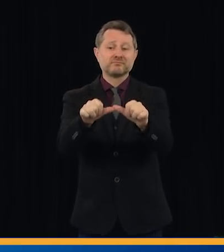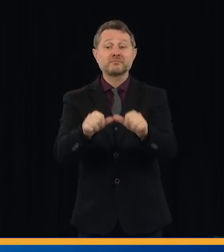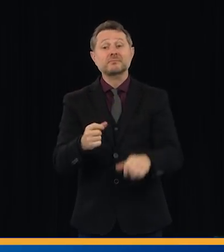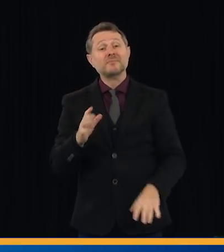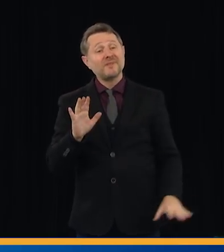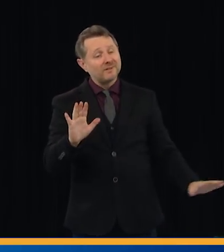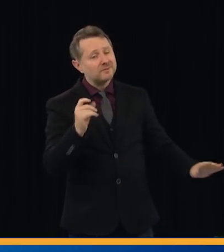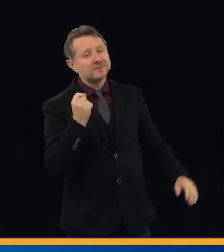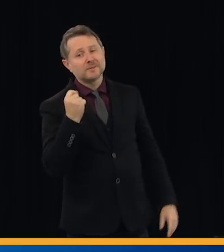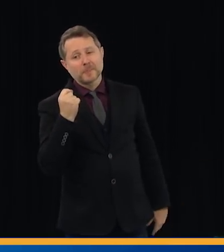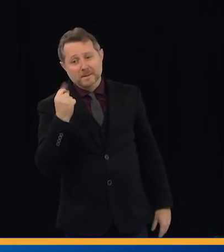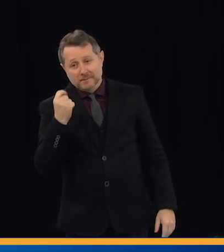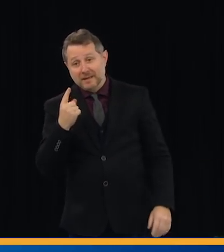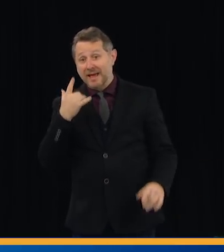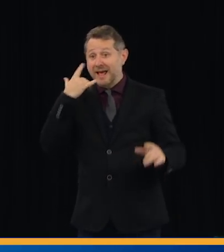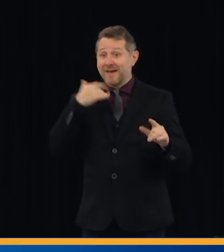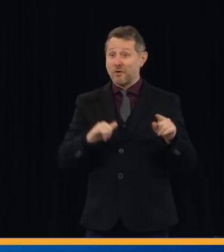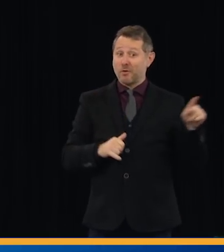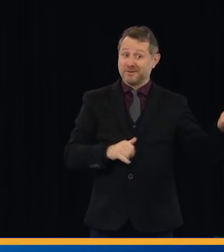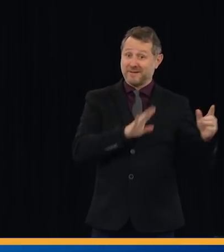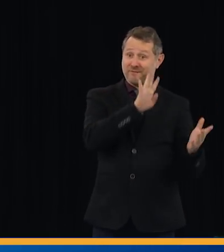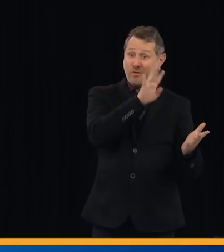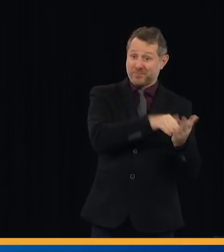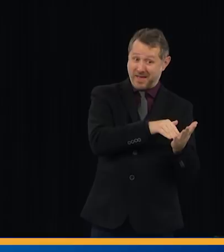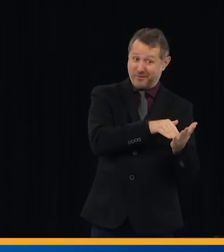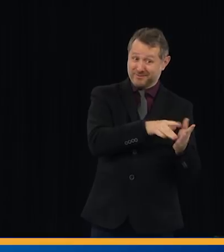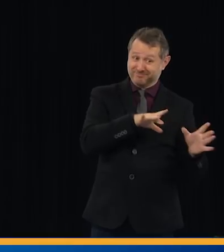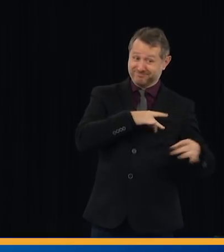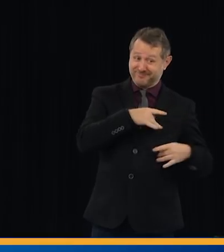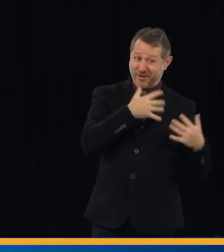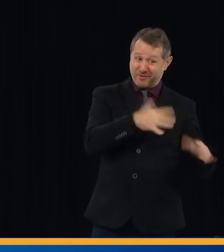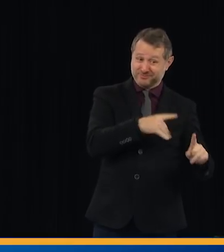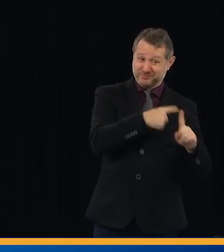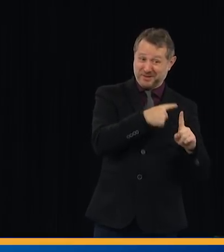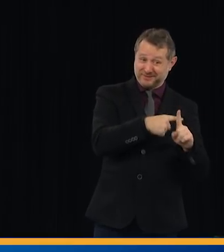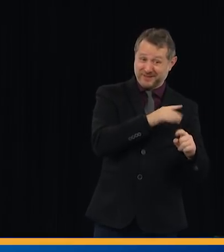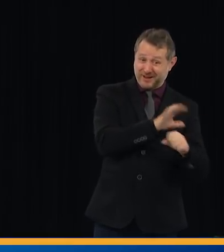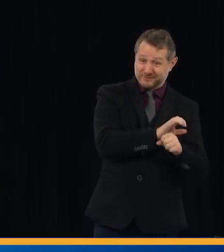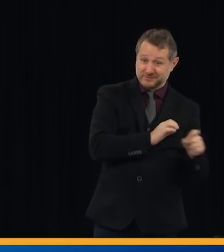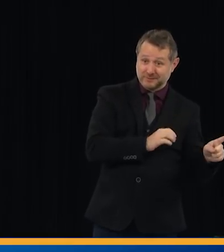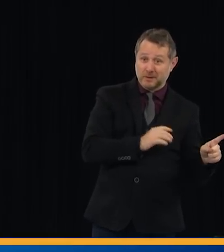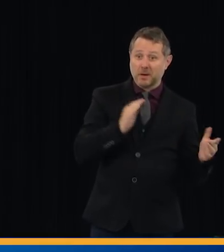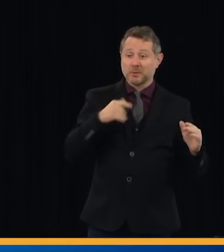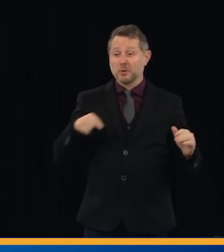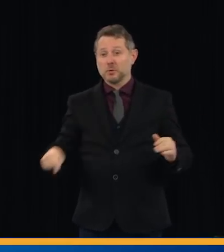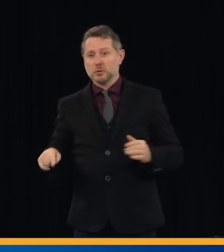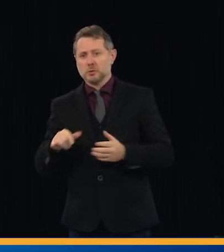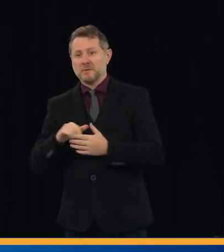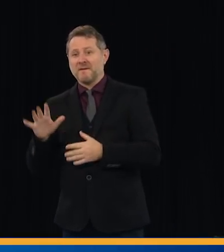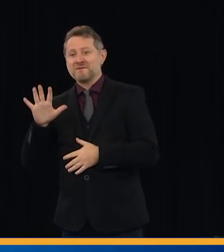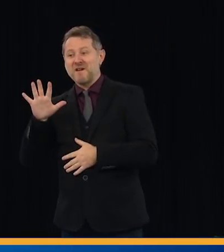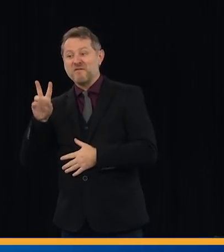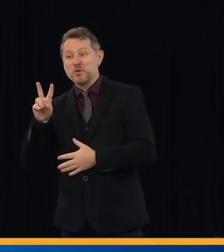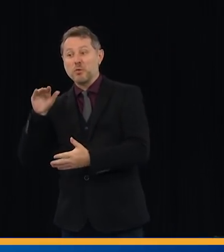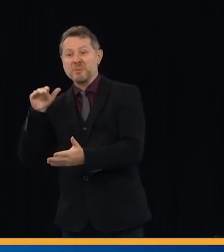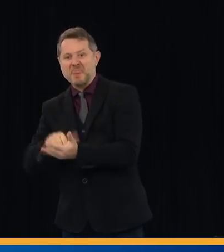take California, 4,000 cases, compare that to the situation we're in with 52,000 cases.